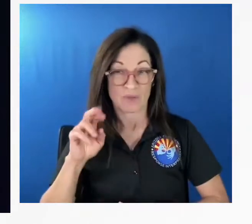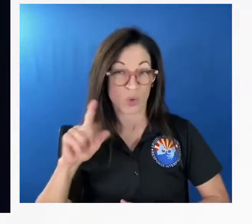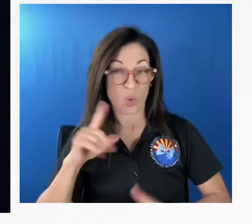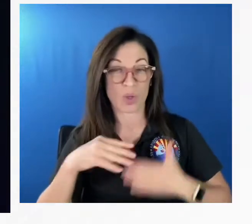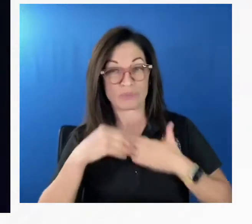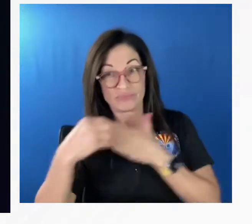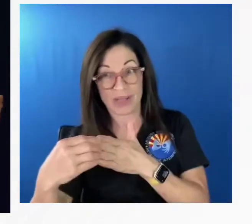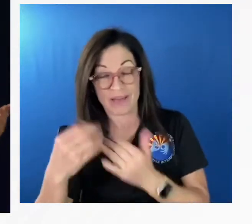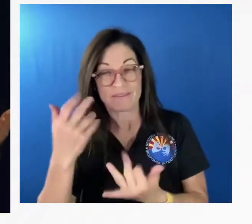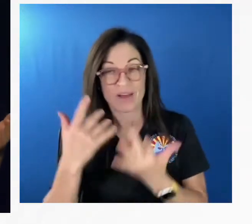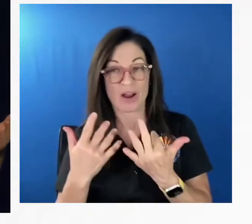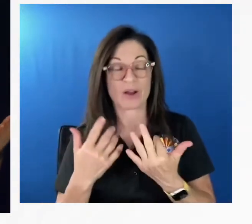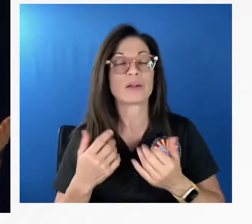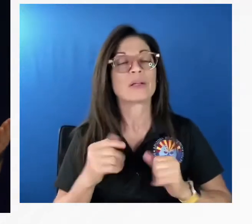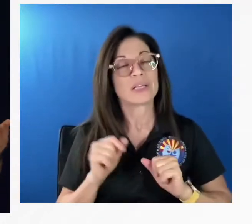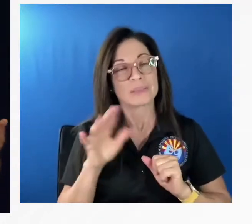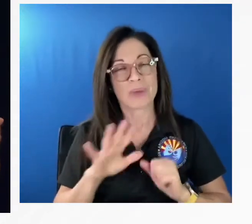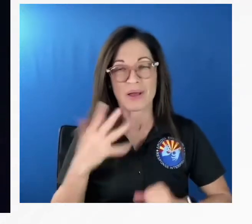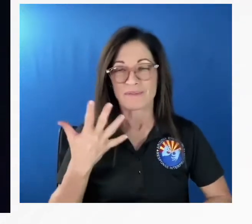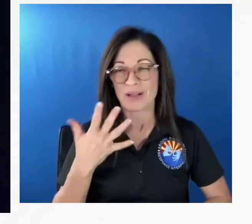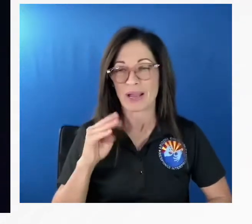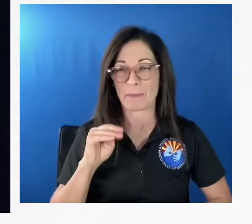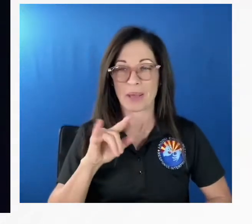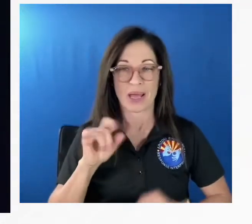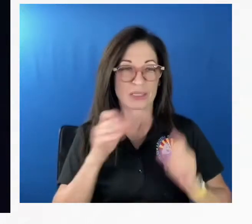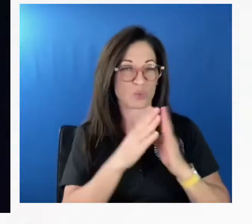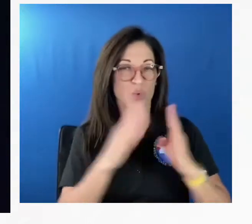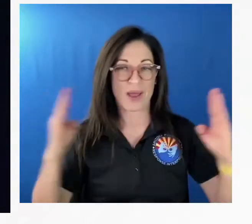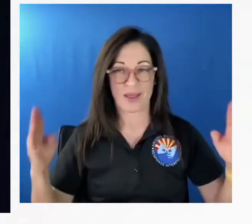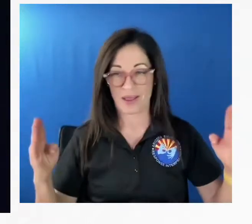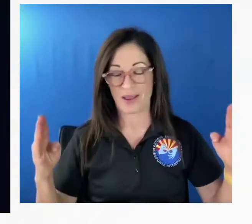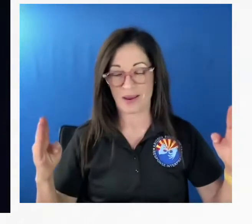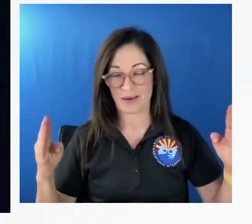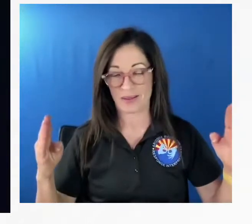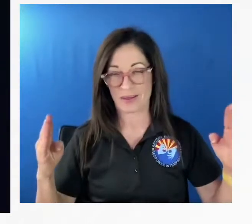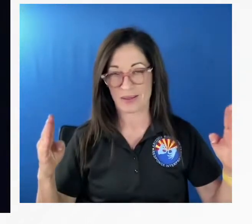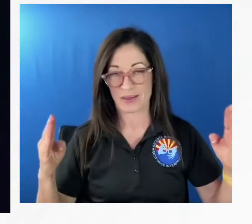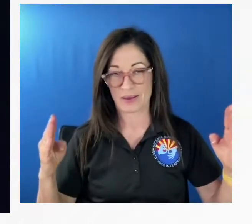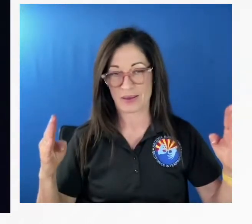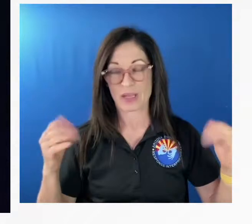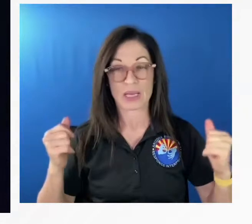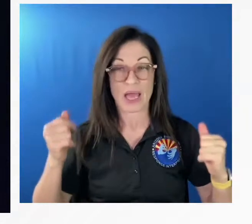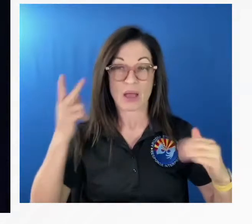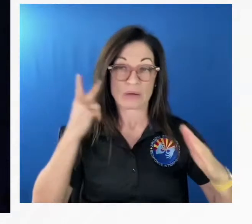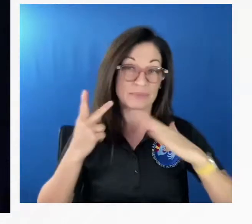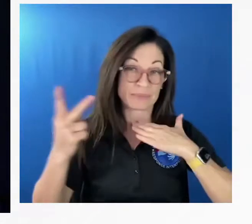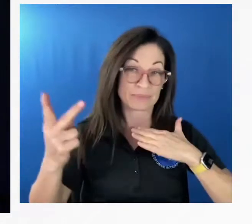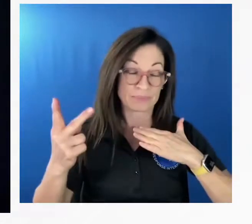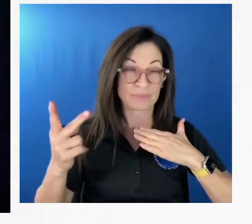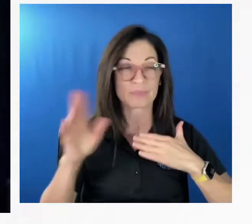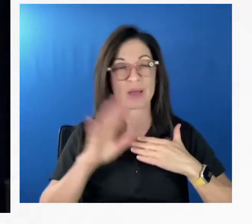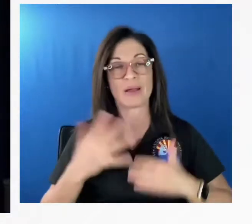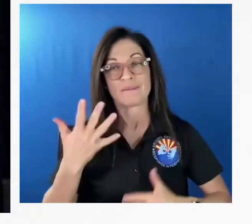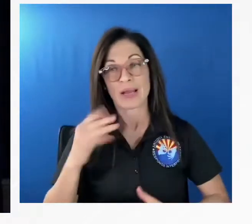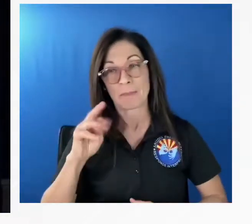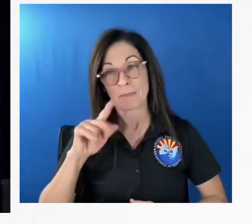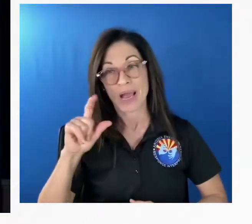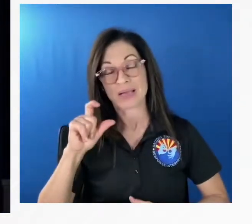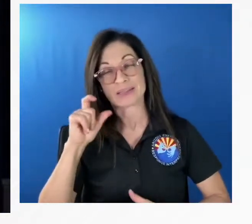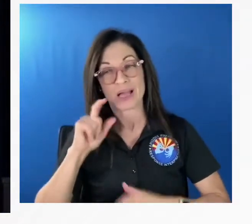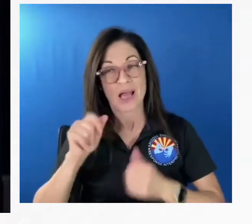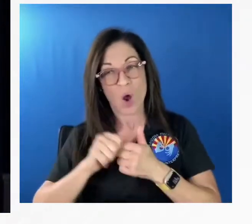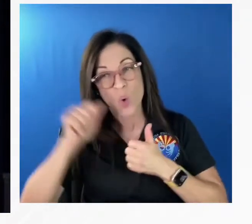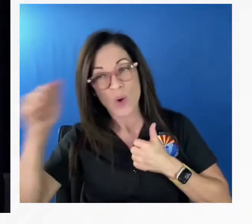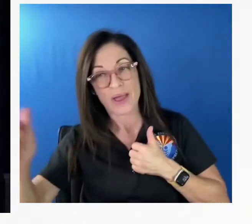out, it's about 5 miles wide. And so now looking, projecting out, it's about 5 miles away from Silver City.